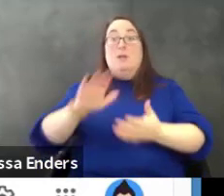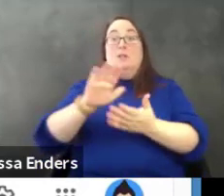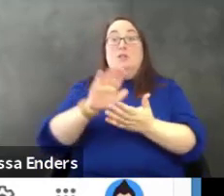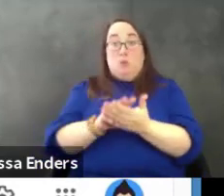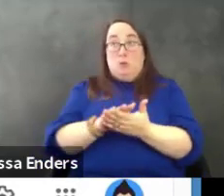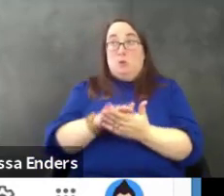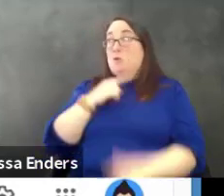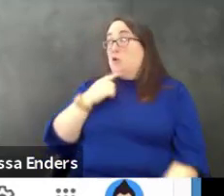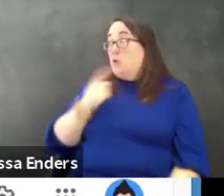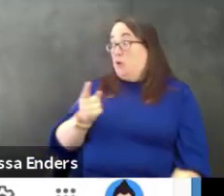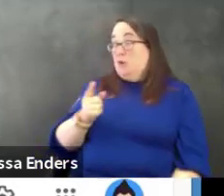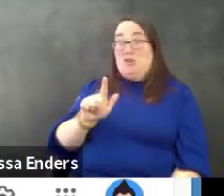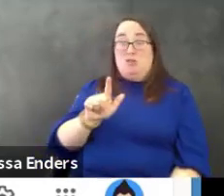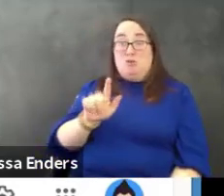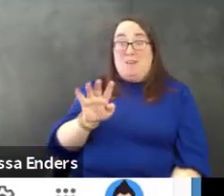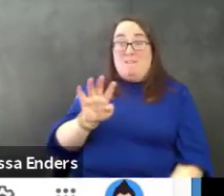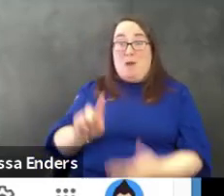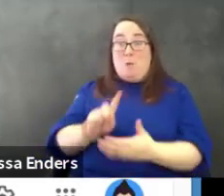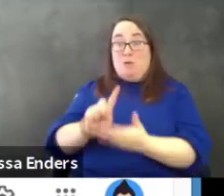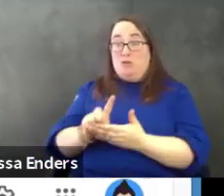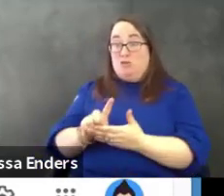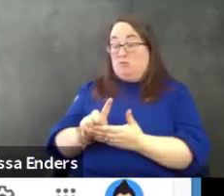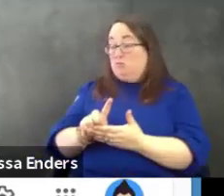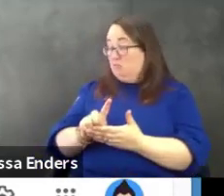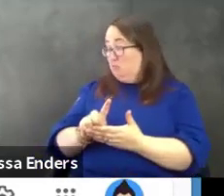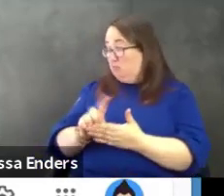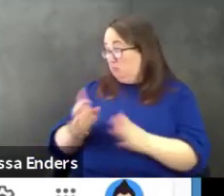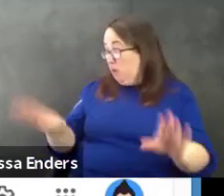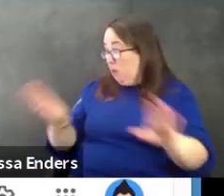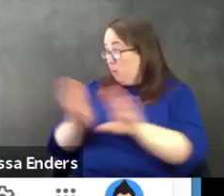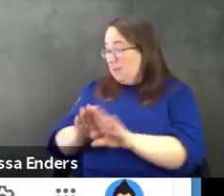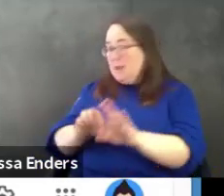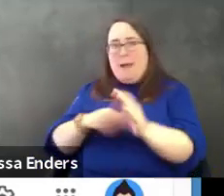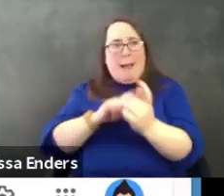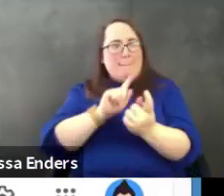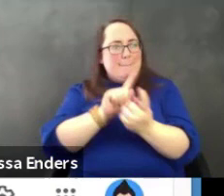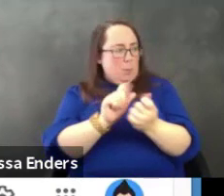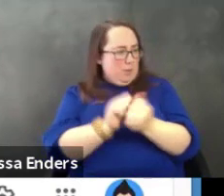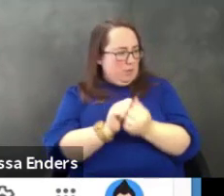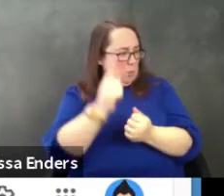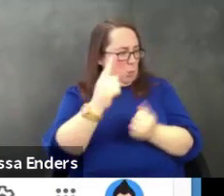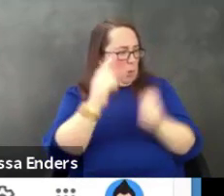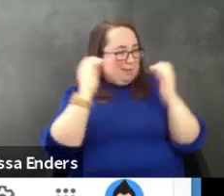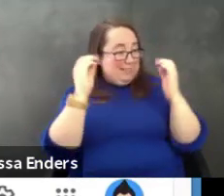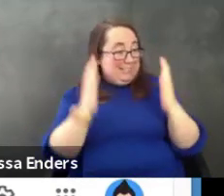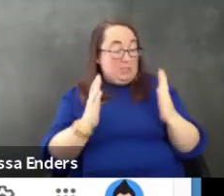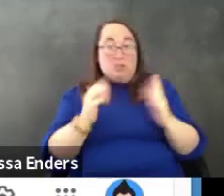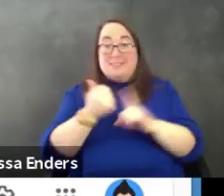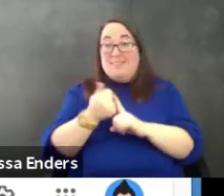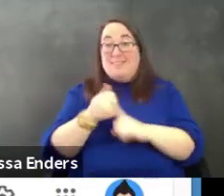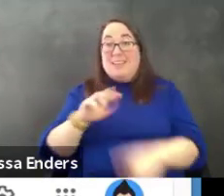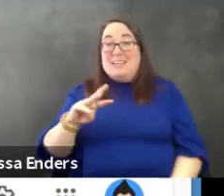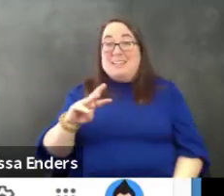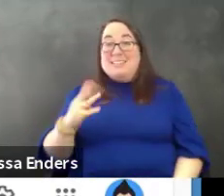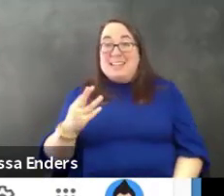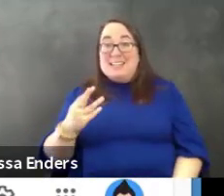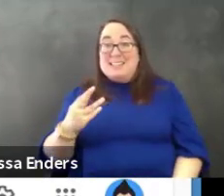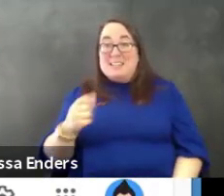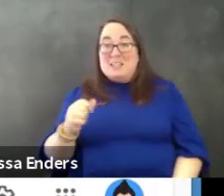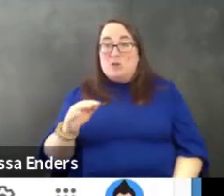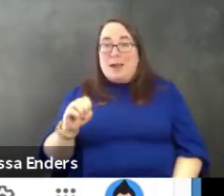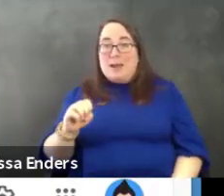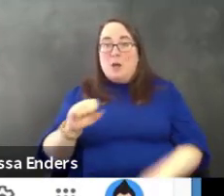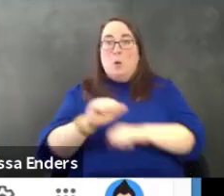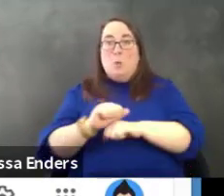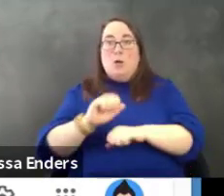told like 24 hours that we were out. I met with a teacher, sixth grade team at one of my schools. We were working on our plan